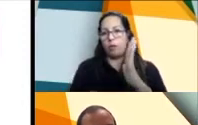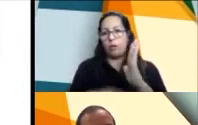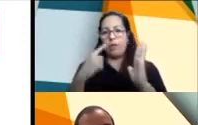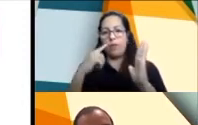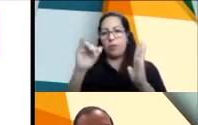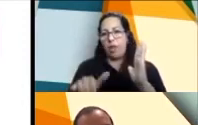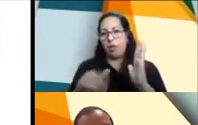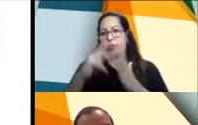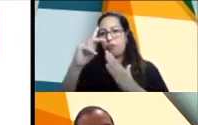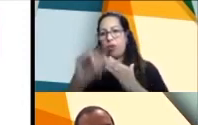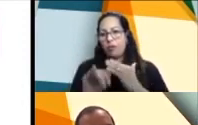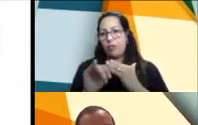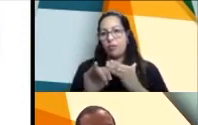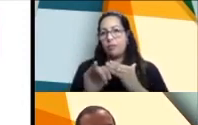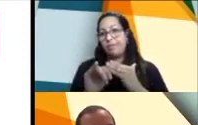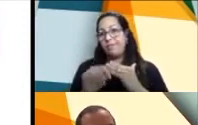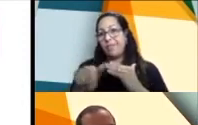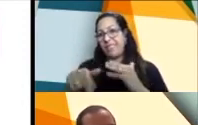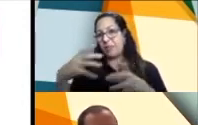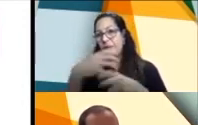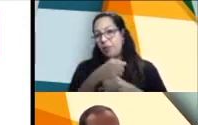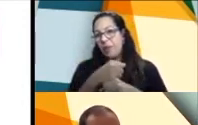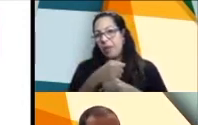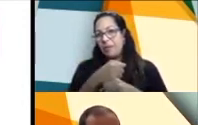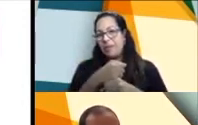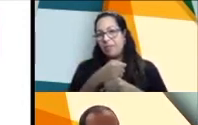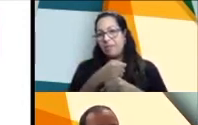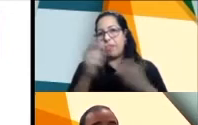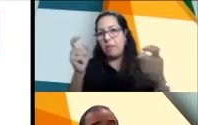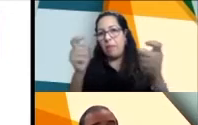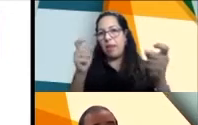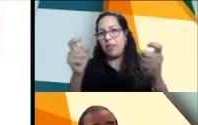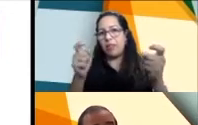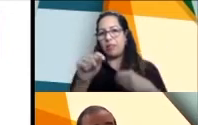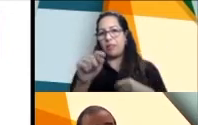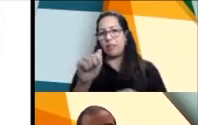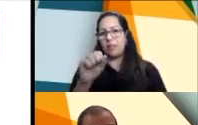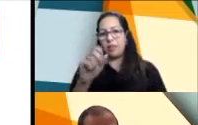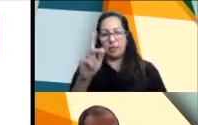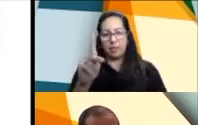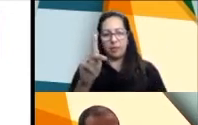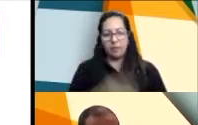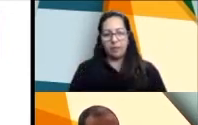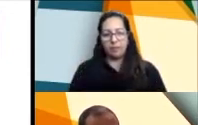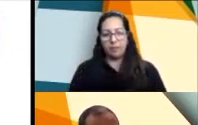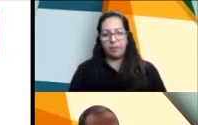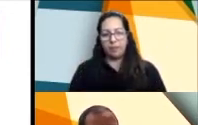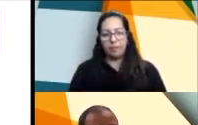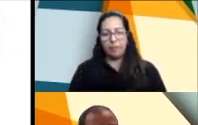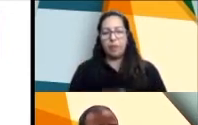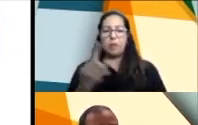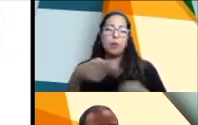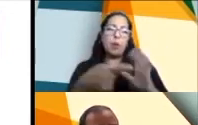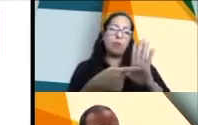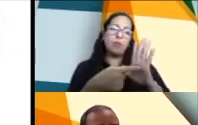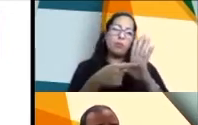project. So that this will summarize the cost for managing that specific program. And obviously we are just showing this